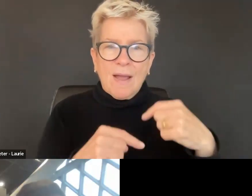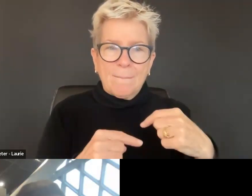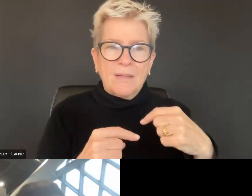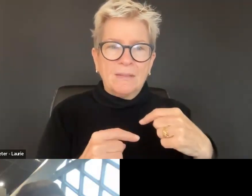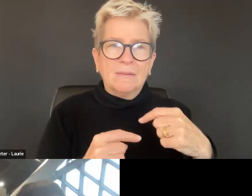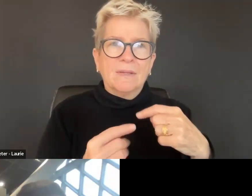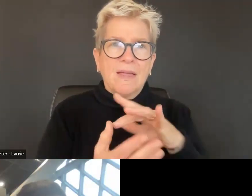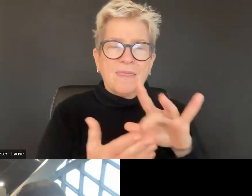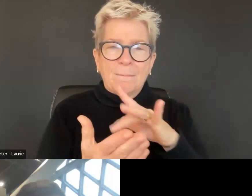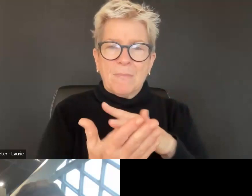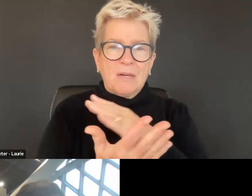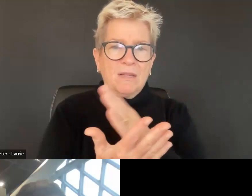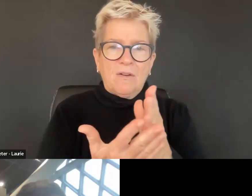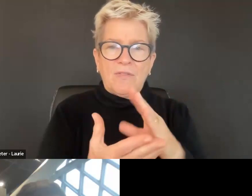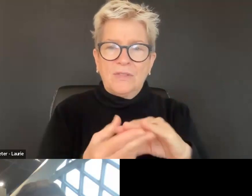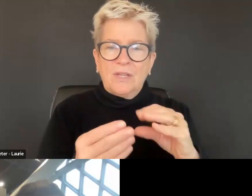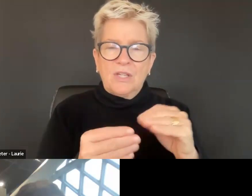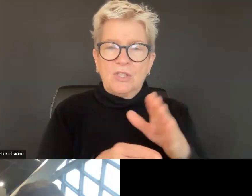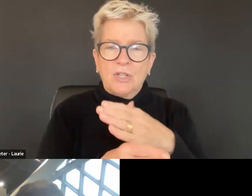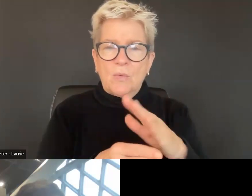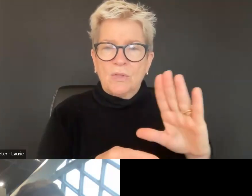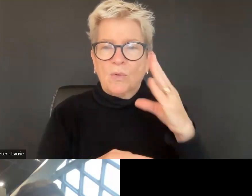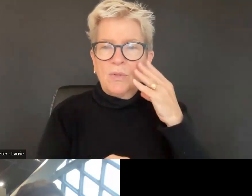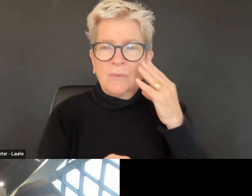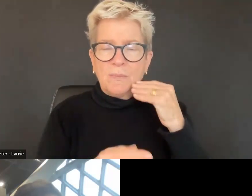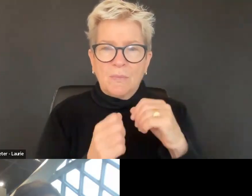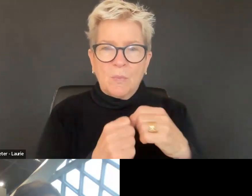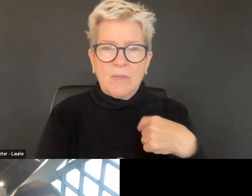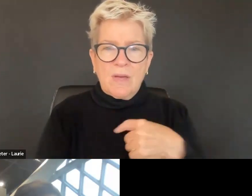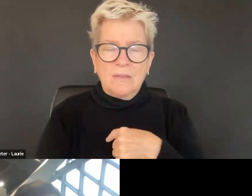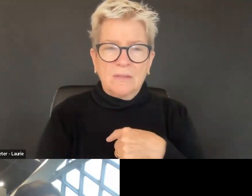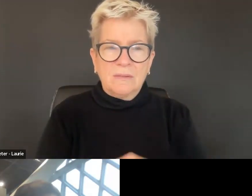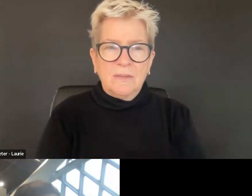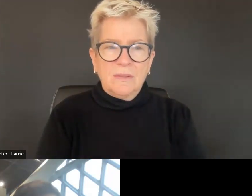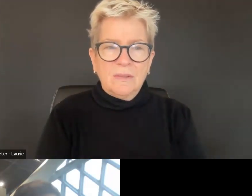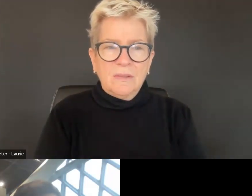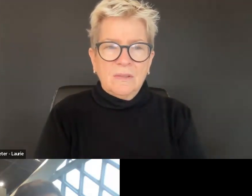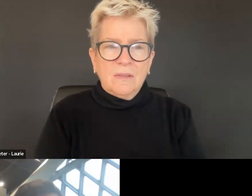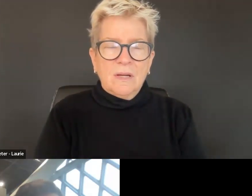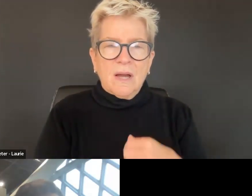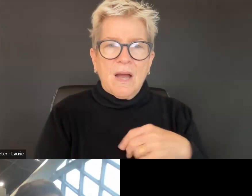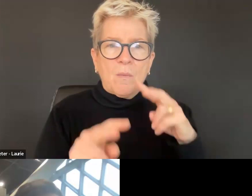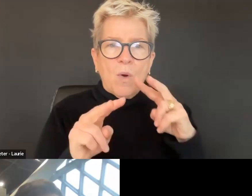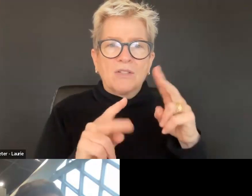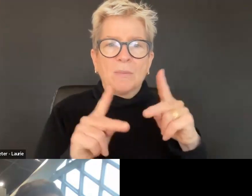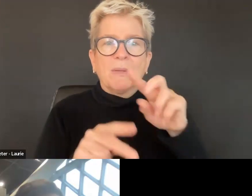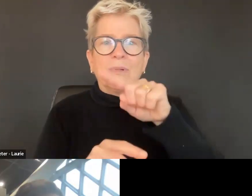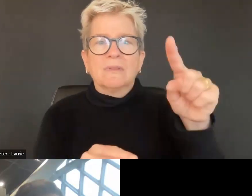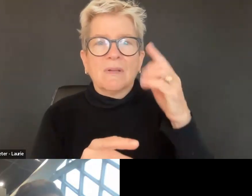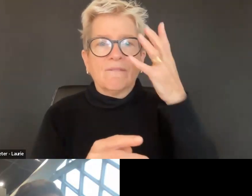and sharing your experience with us. I think I'm watching folks' faces, and it's